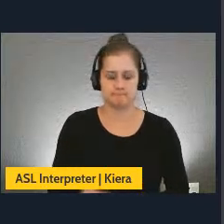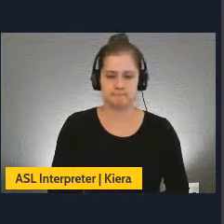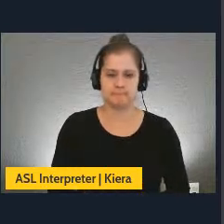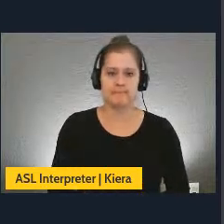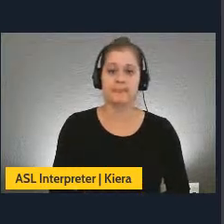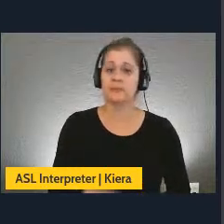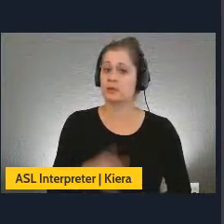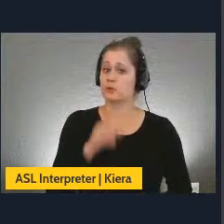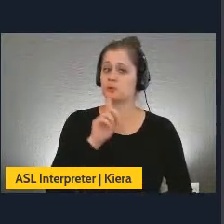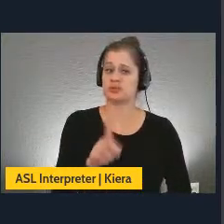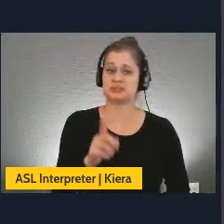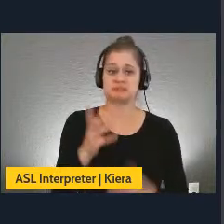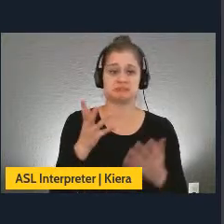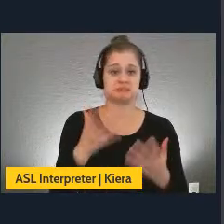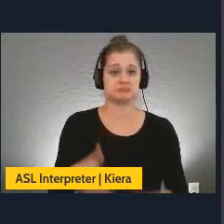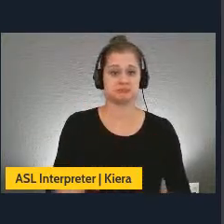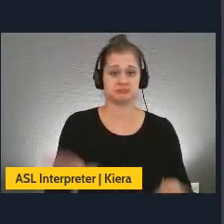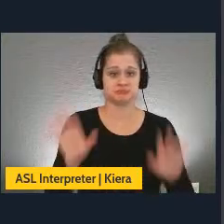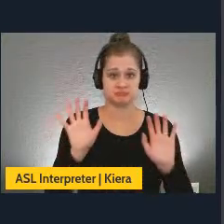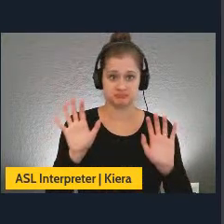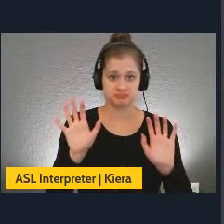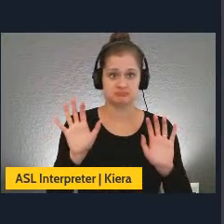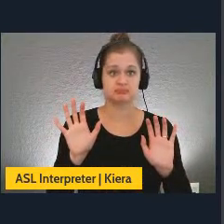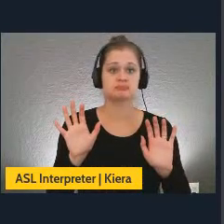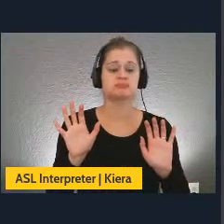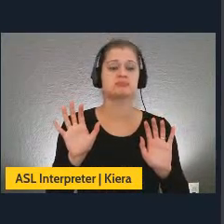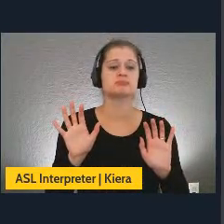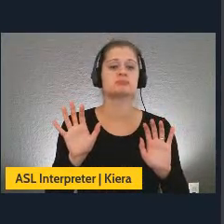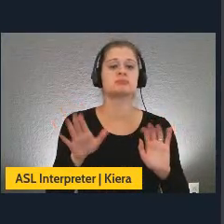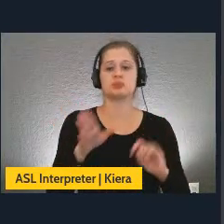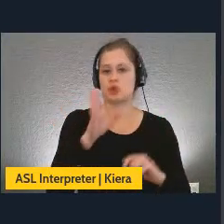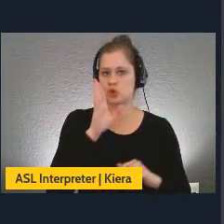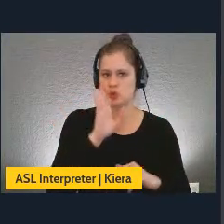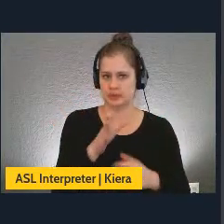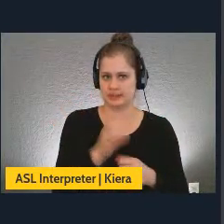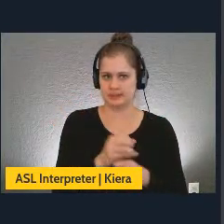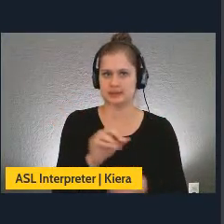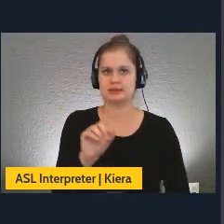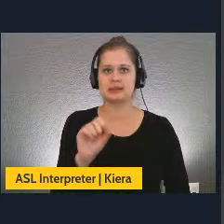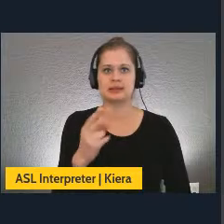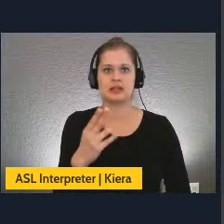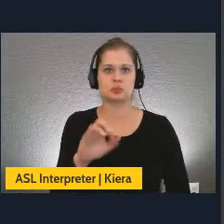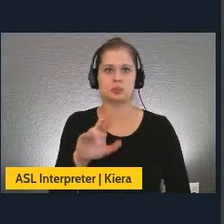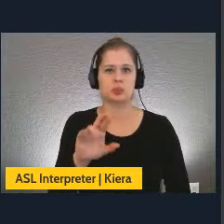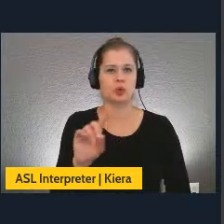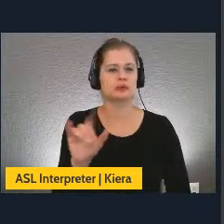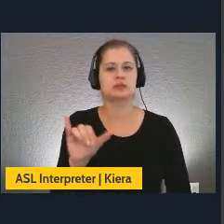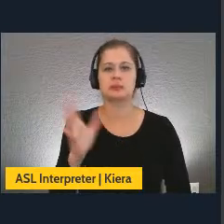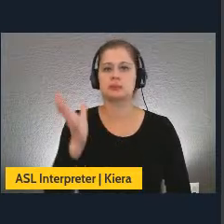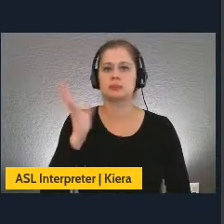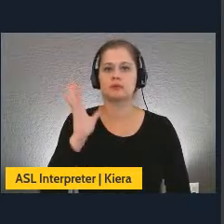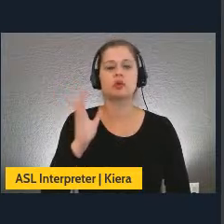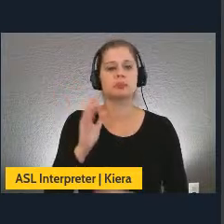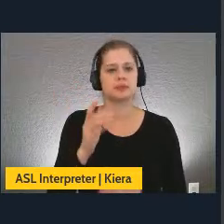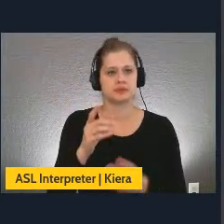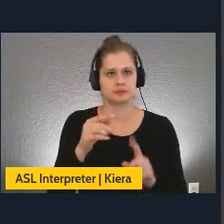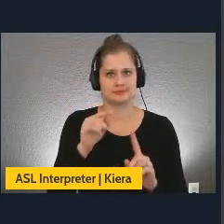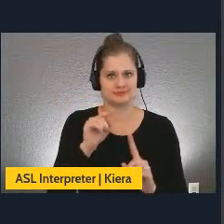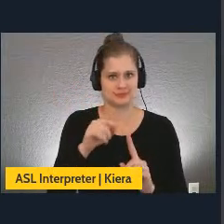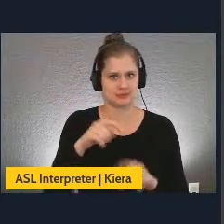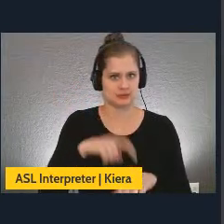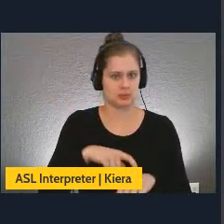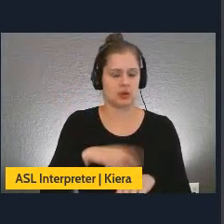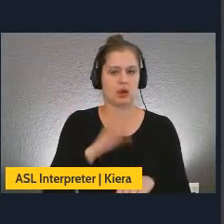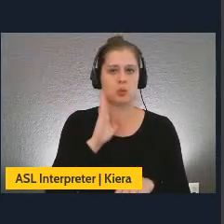that's pretty much it. So when you deploy this, you will get a dashboard as before, but this time it will have some annotations